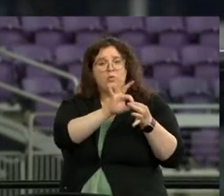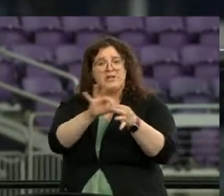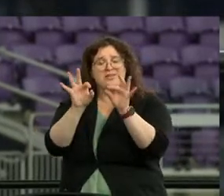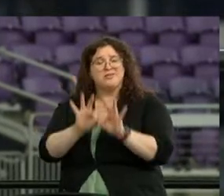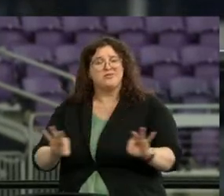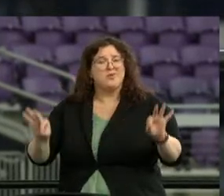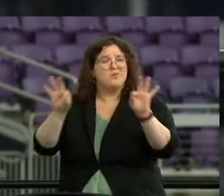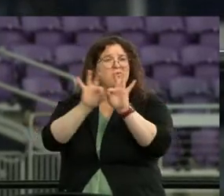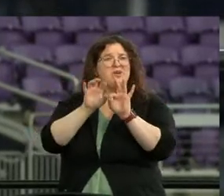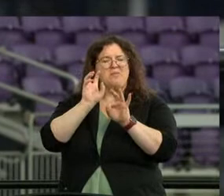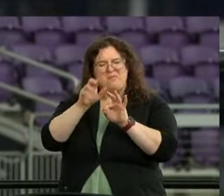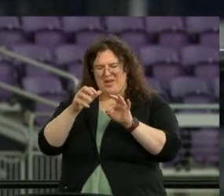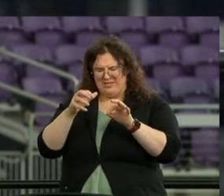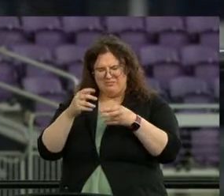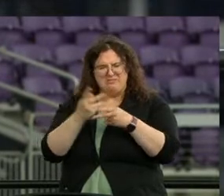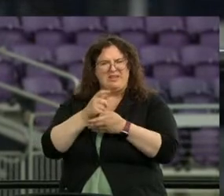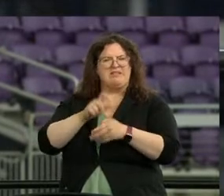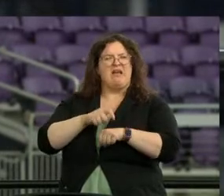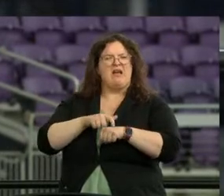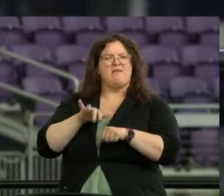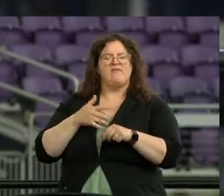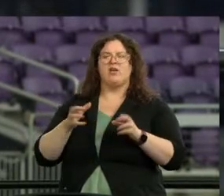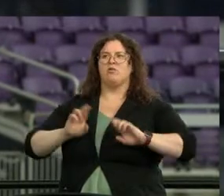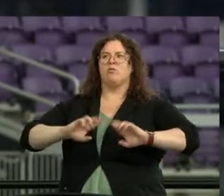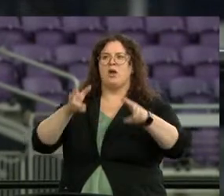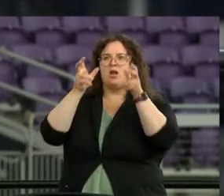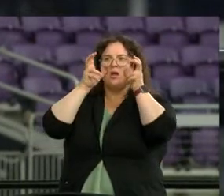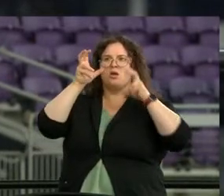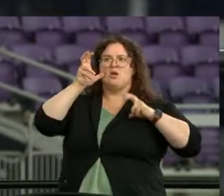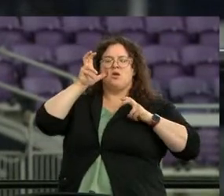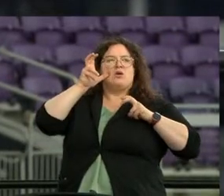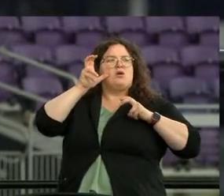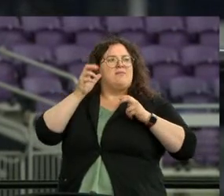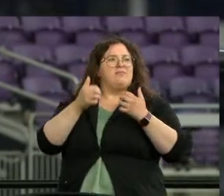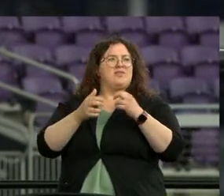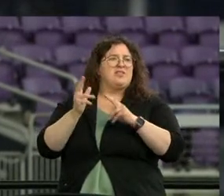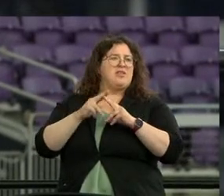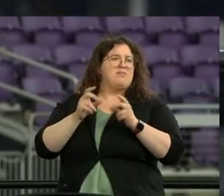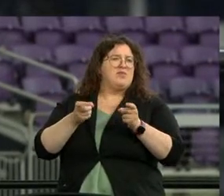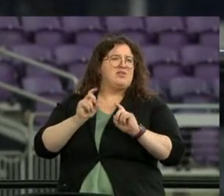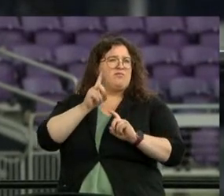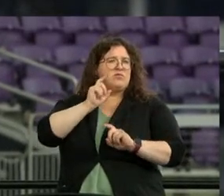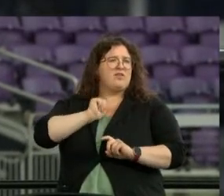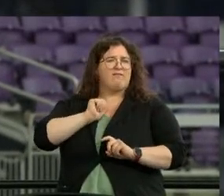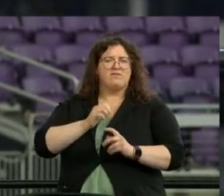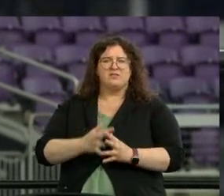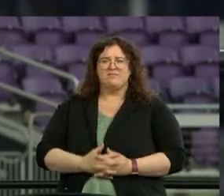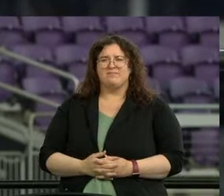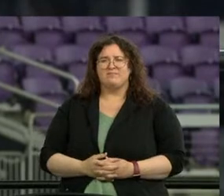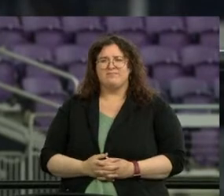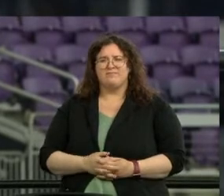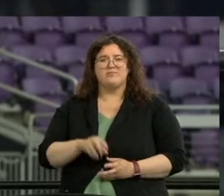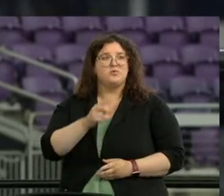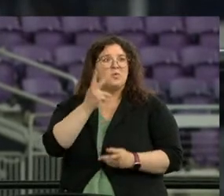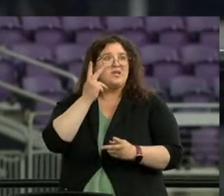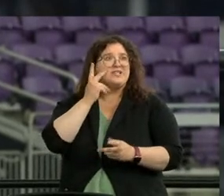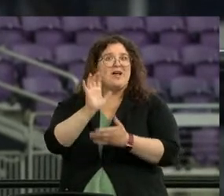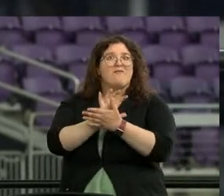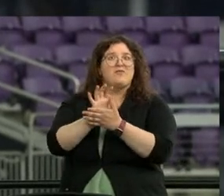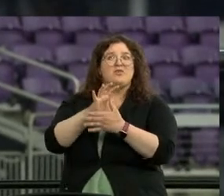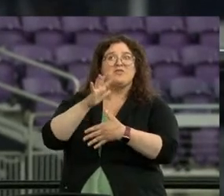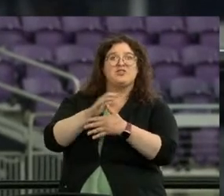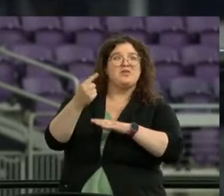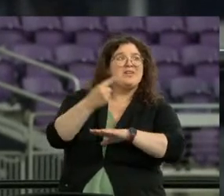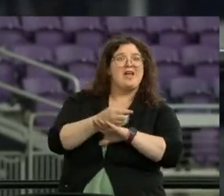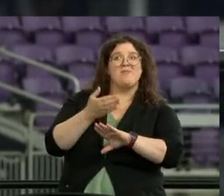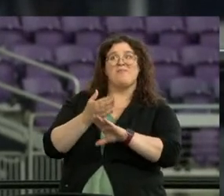you've got to take your time to be present, which of course is the biggest gift of all. You saw the video on our senior day and I aired it before